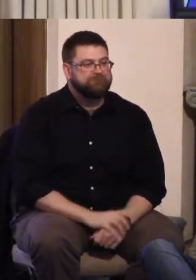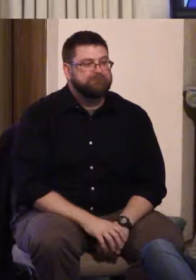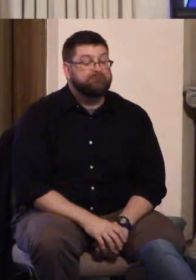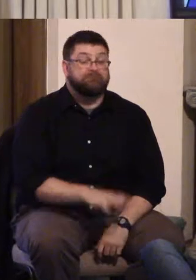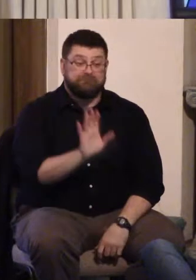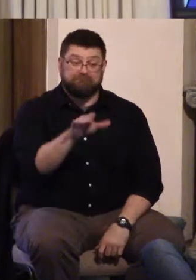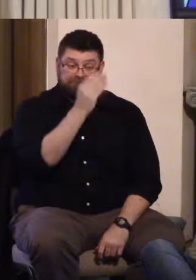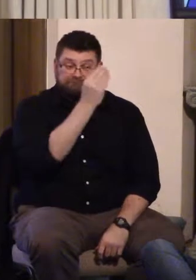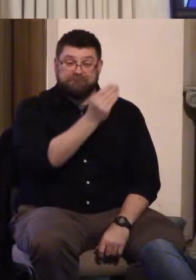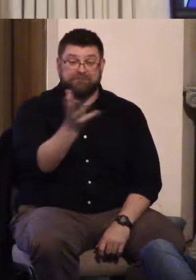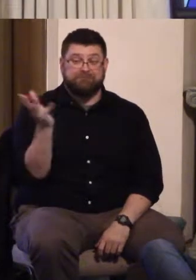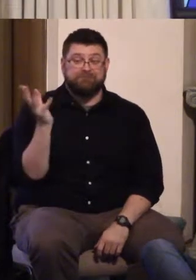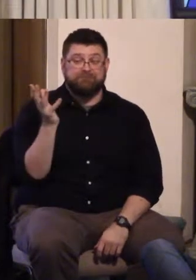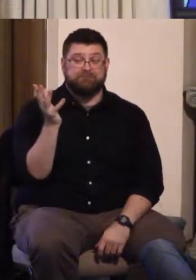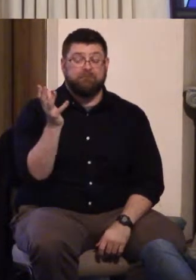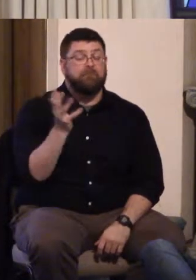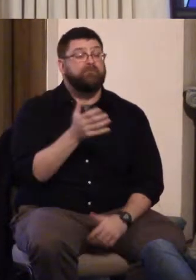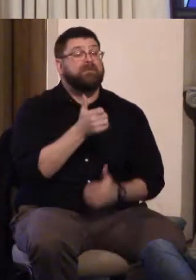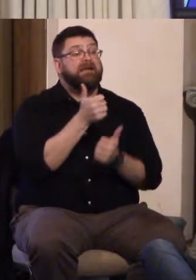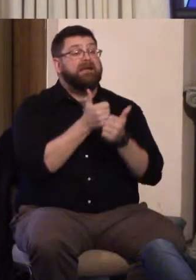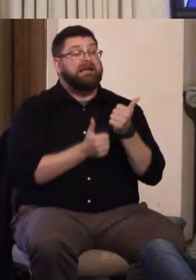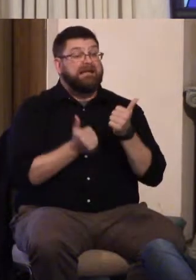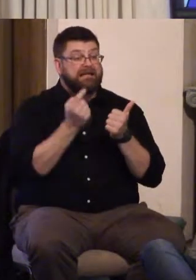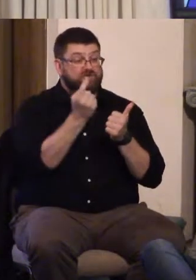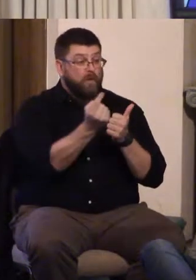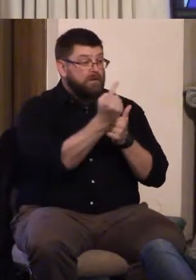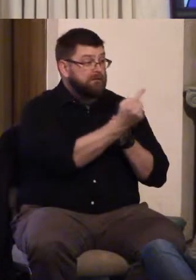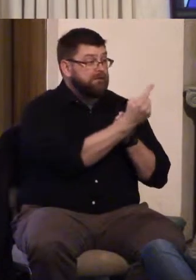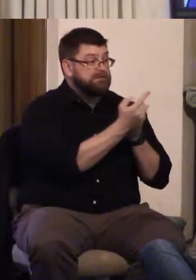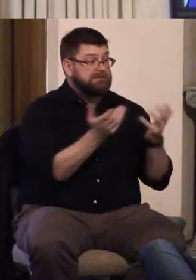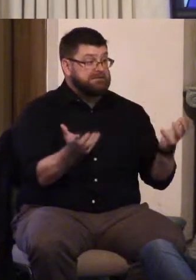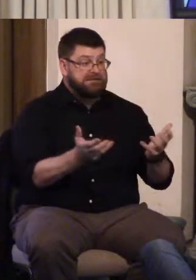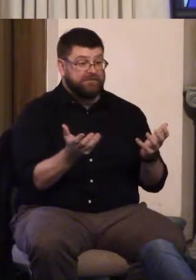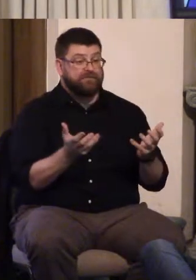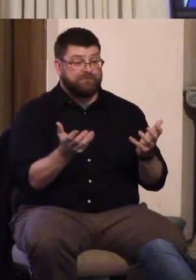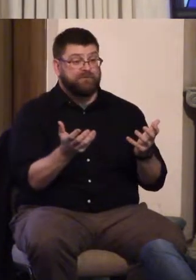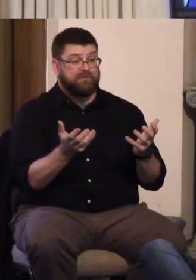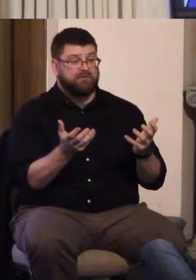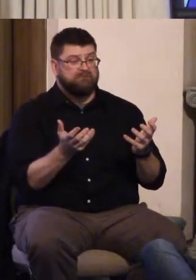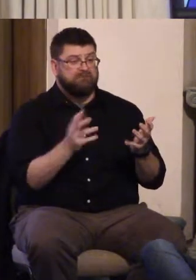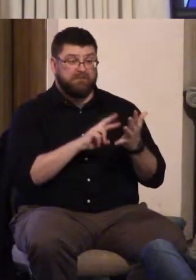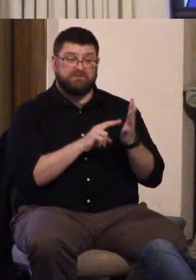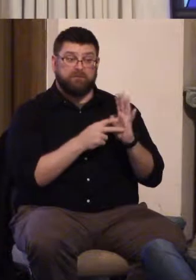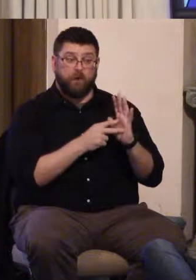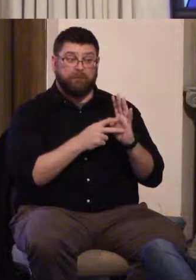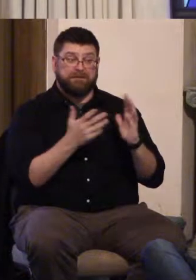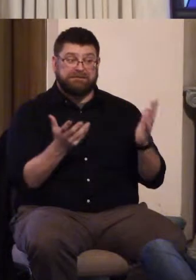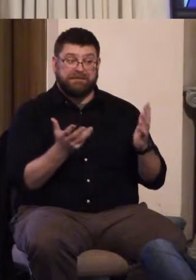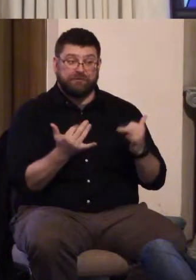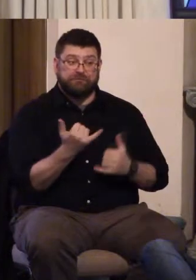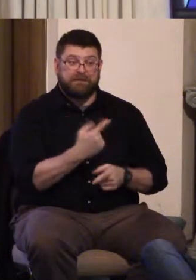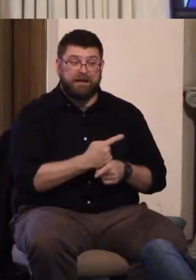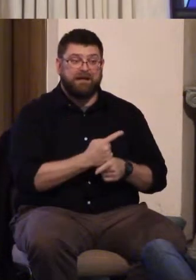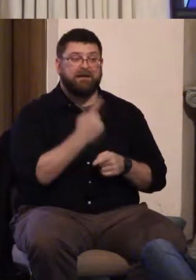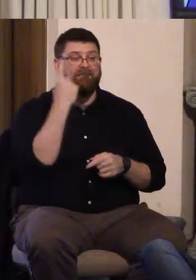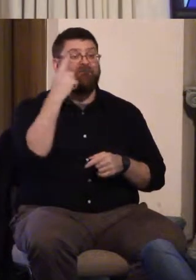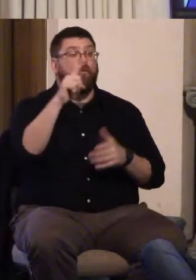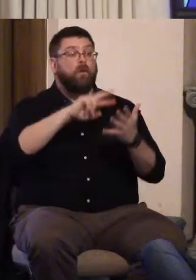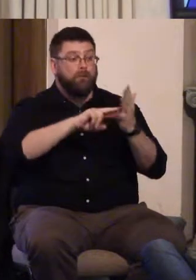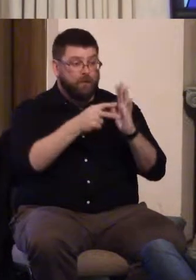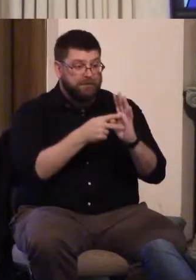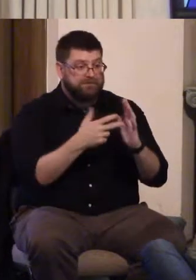And I will tell you something. Each one of us is here on purpose, for a